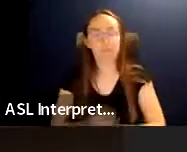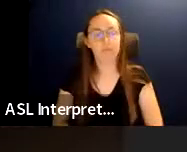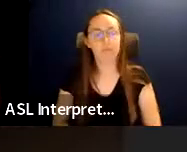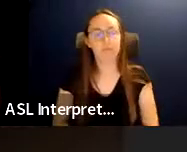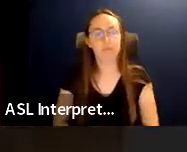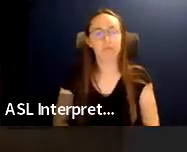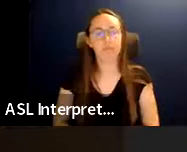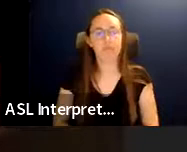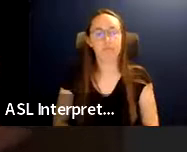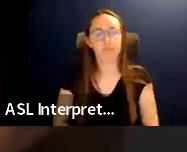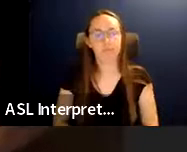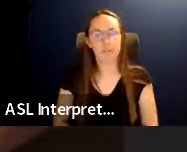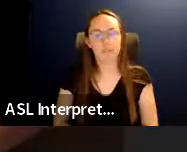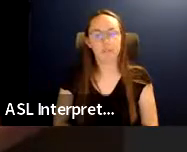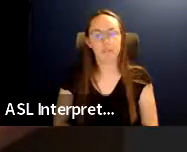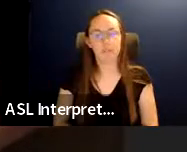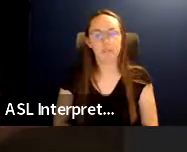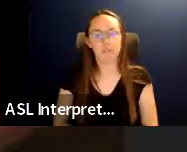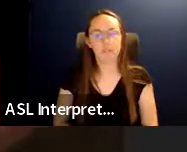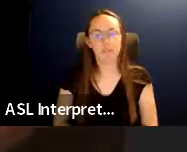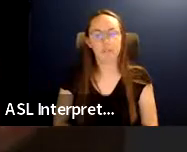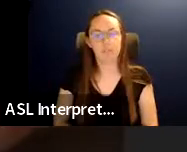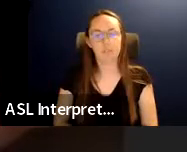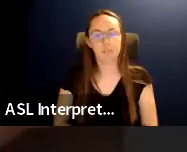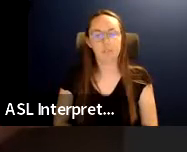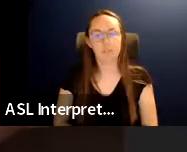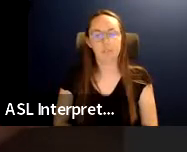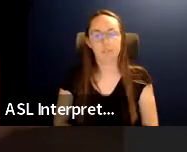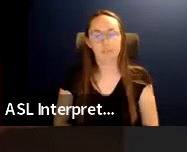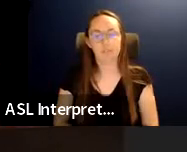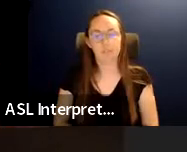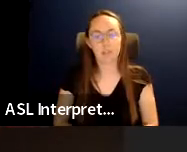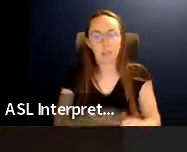for the most part, being able to reposition.